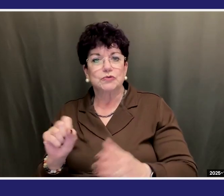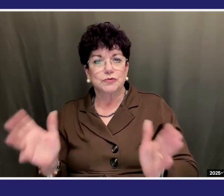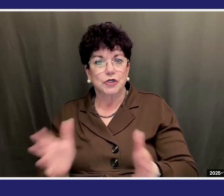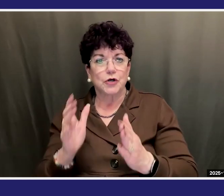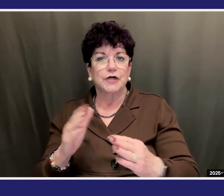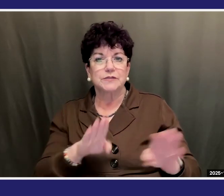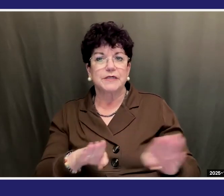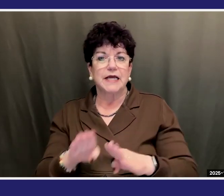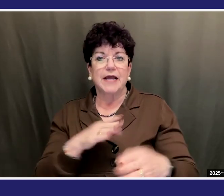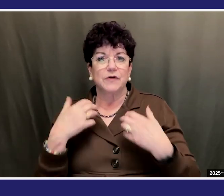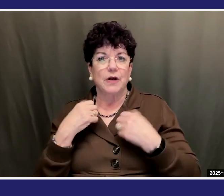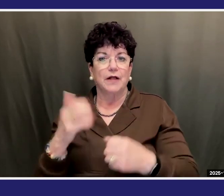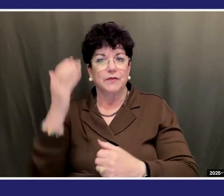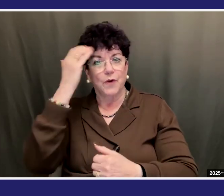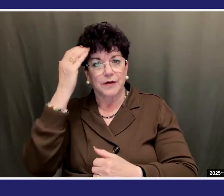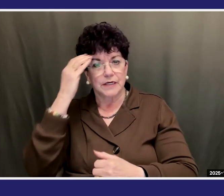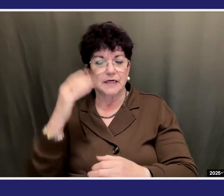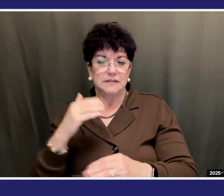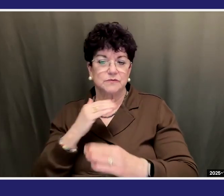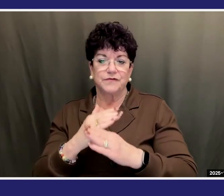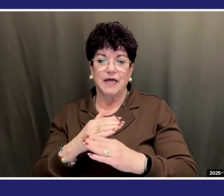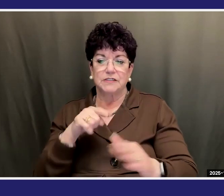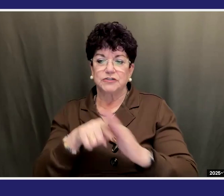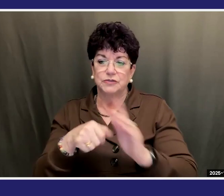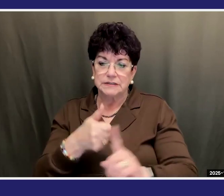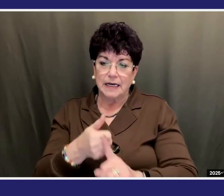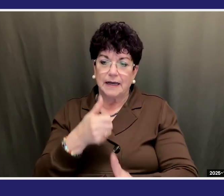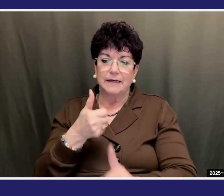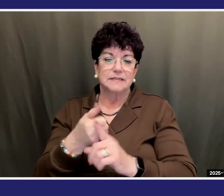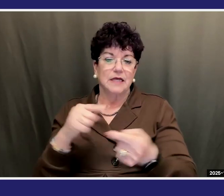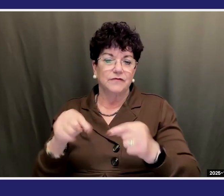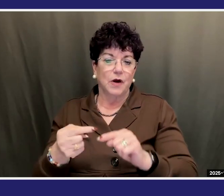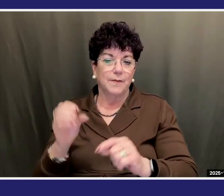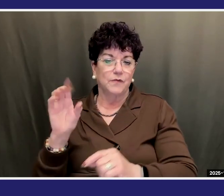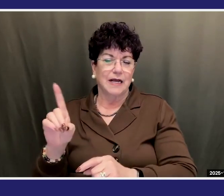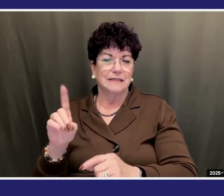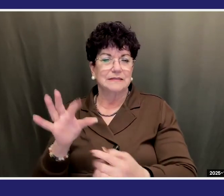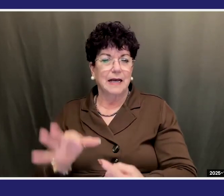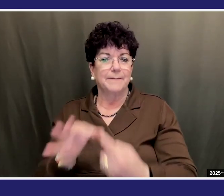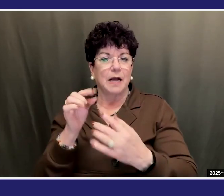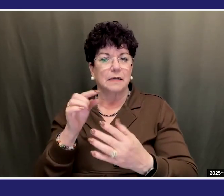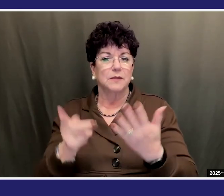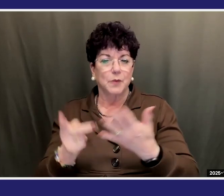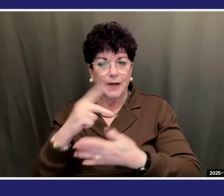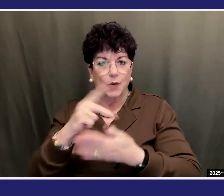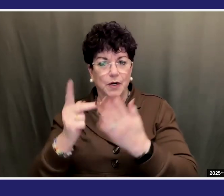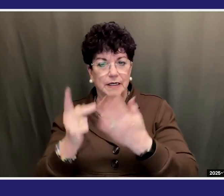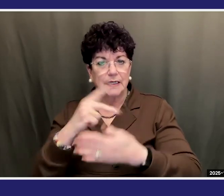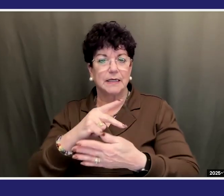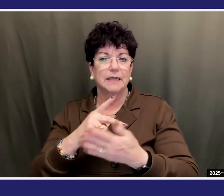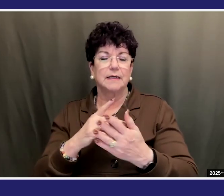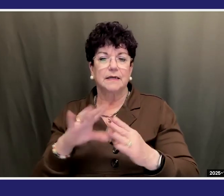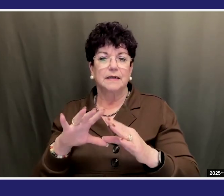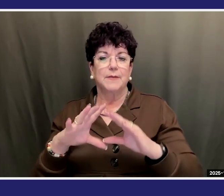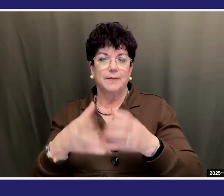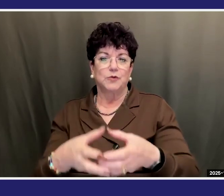reduce stigma, prevent suicide, self-harm, and overdose, particularly among priority populations. So again, these are examples listed on